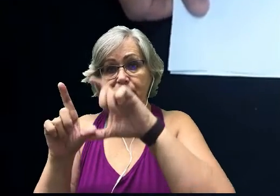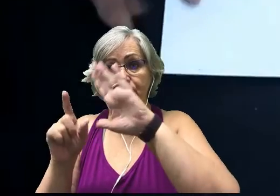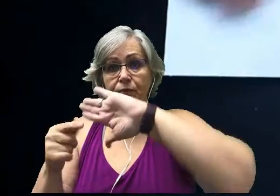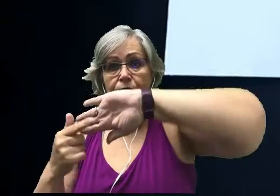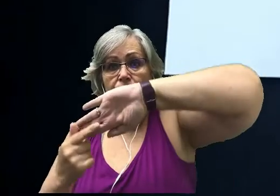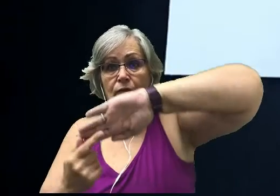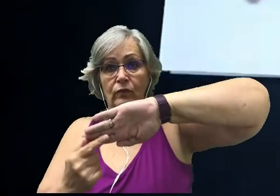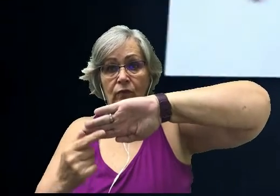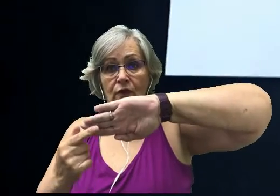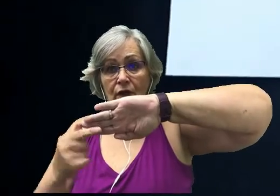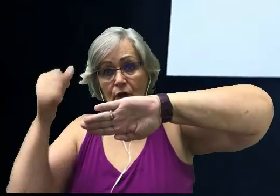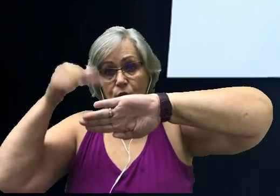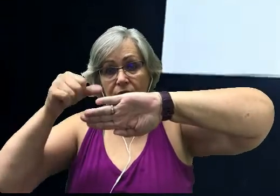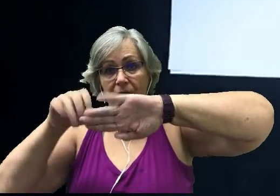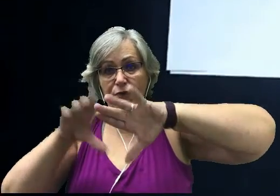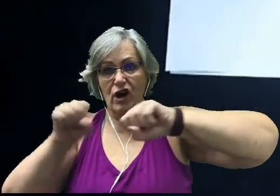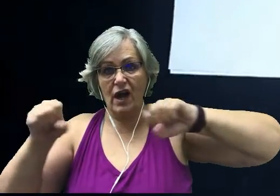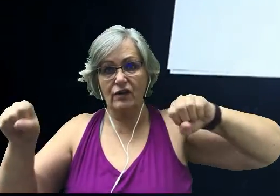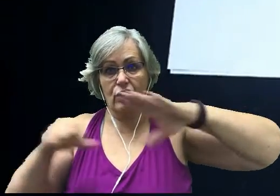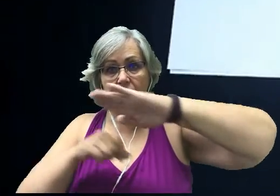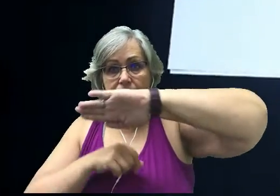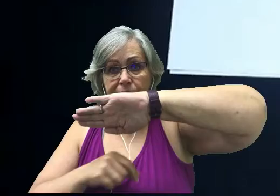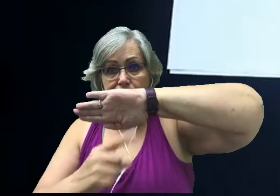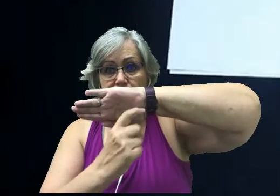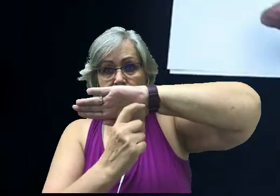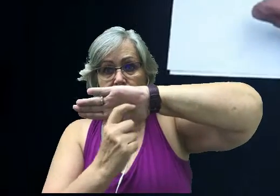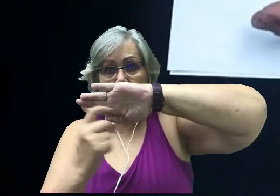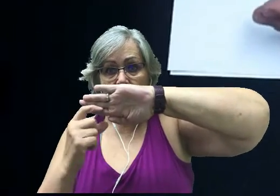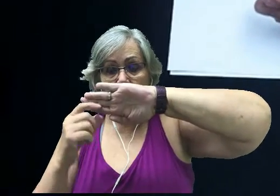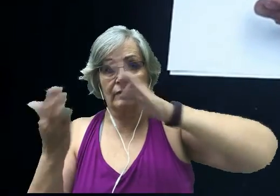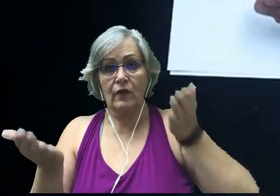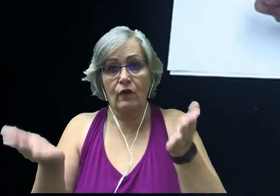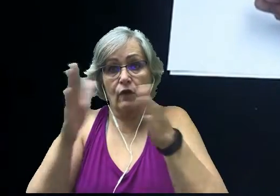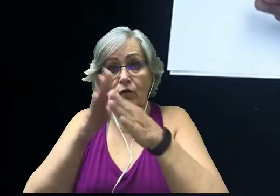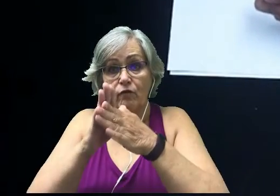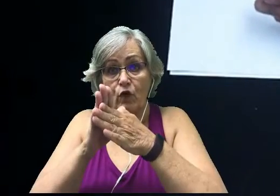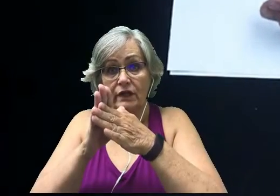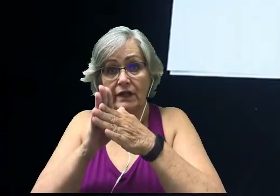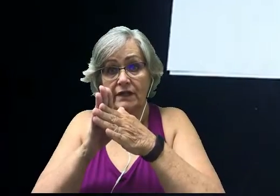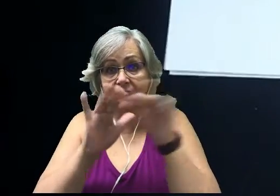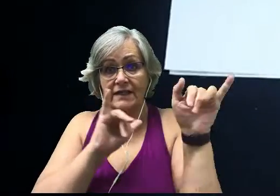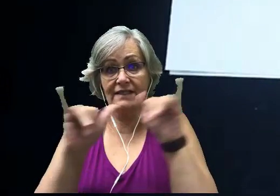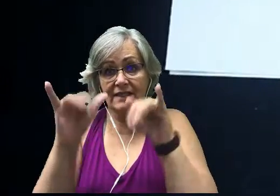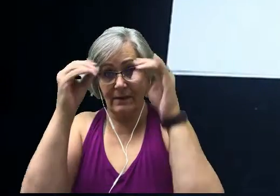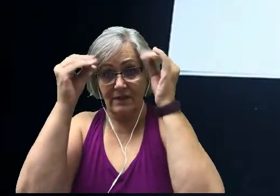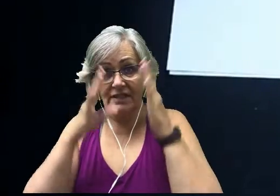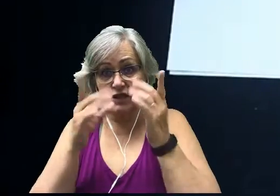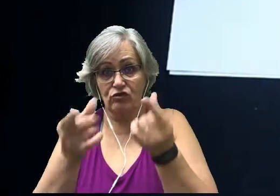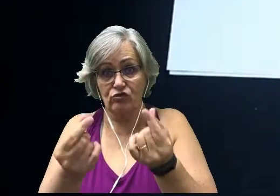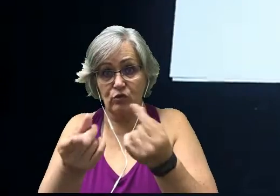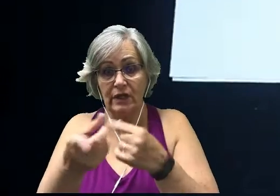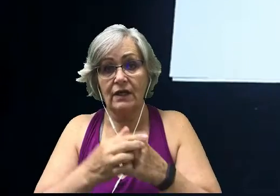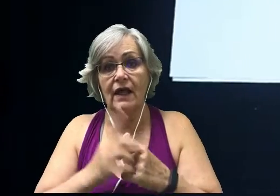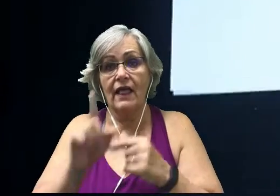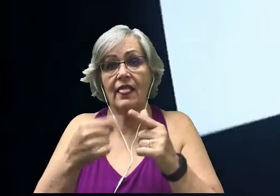paper, turn it horizontally, remember, horizontal is the sideways chop, and fold it in